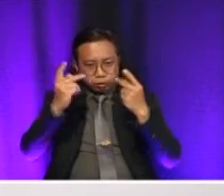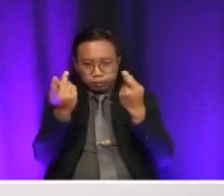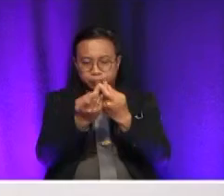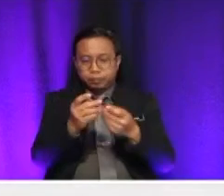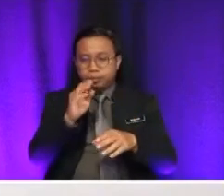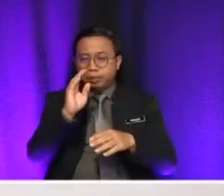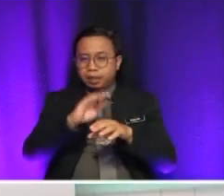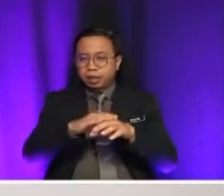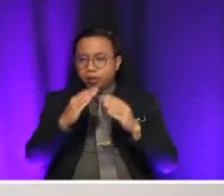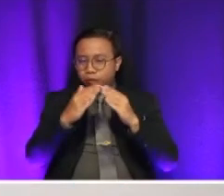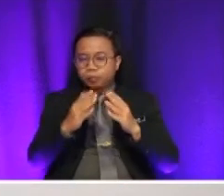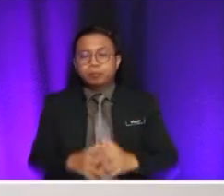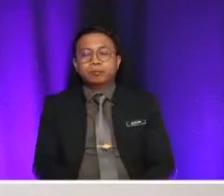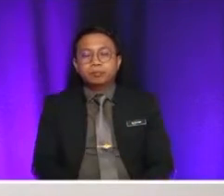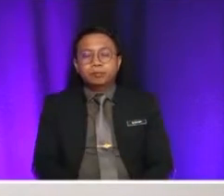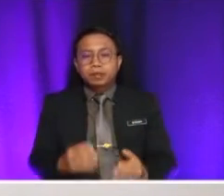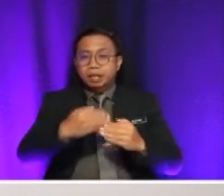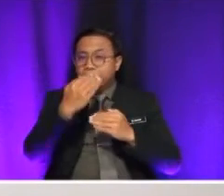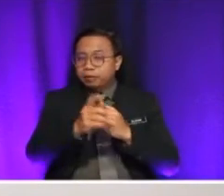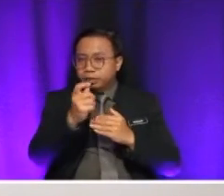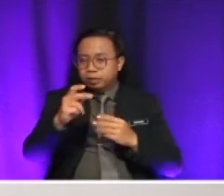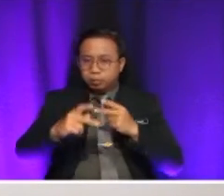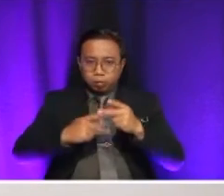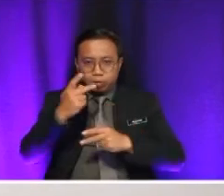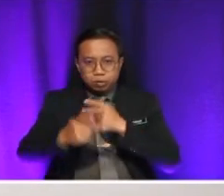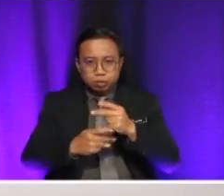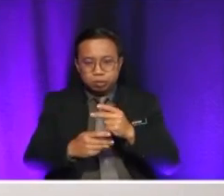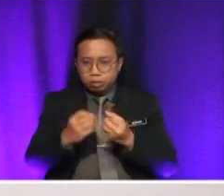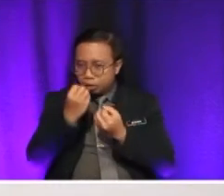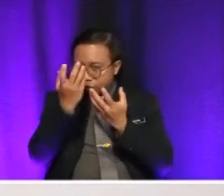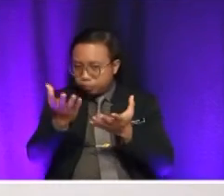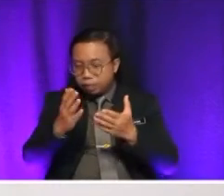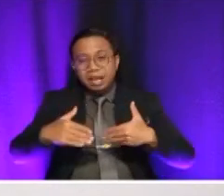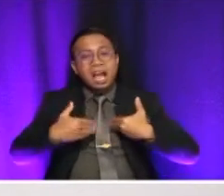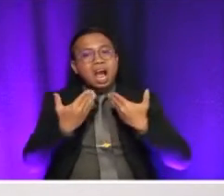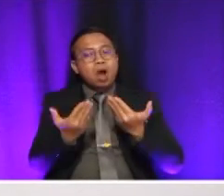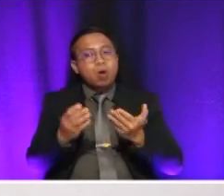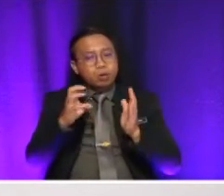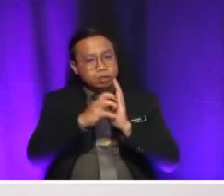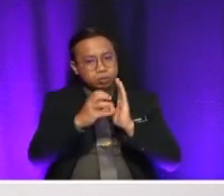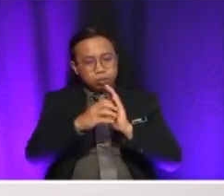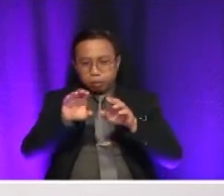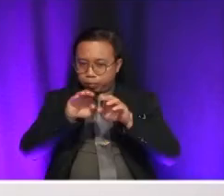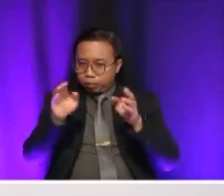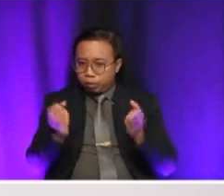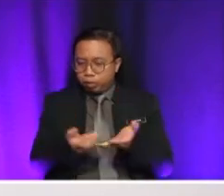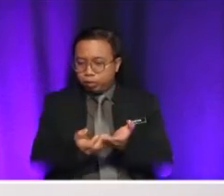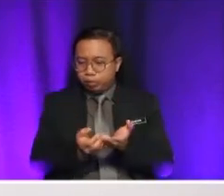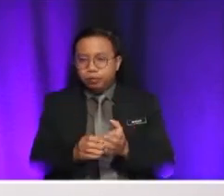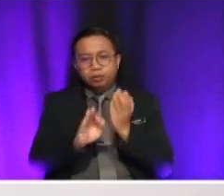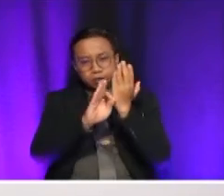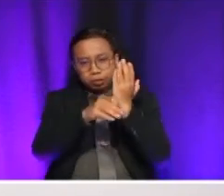homework each night. Okay, so after the process, the explanation is given how this socket ball is useful for them.